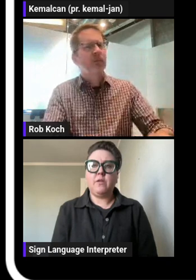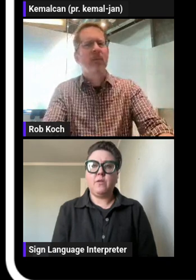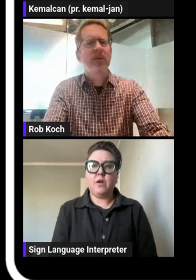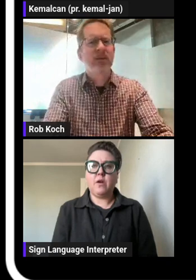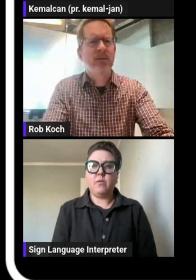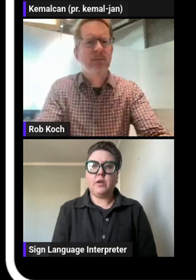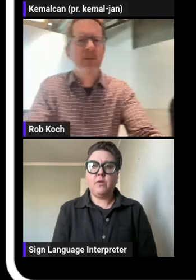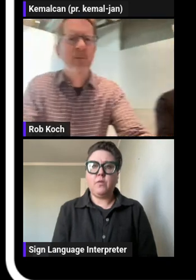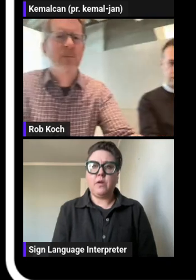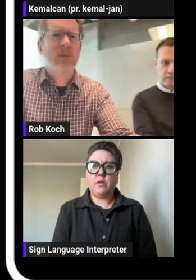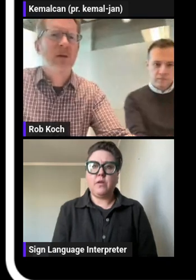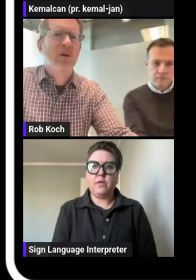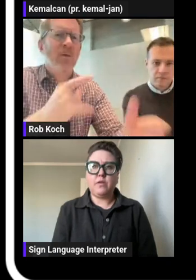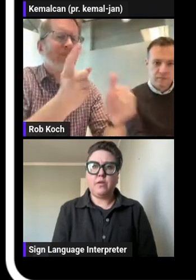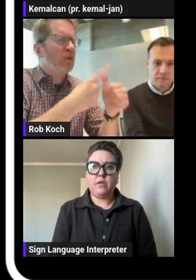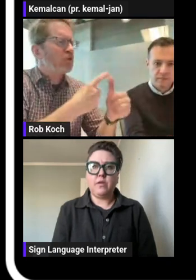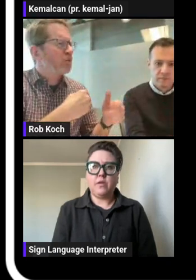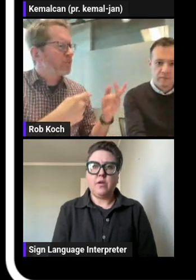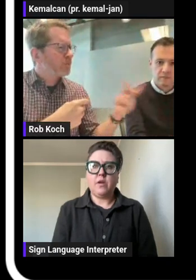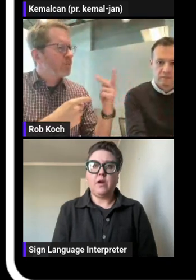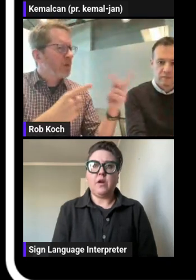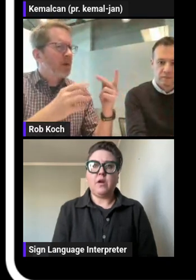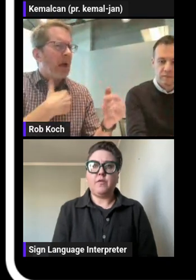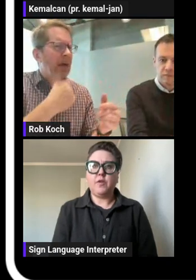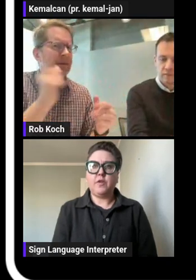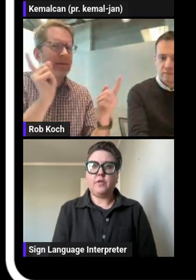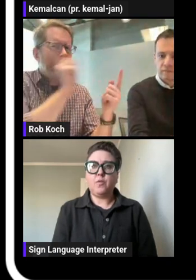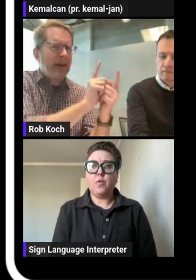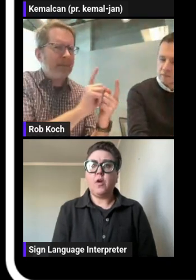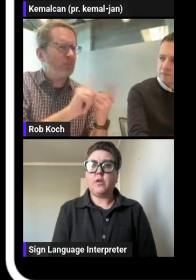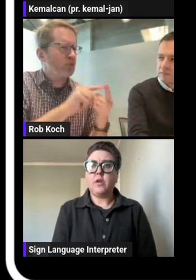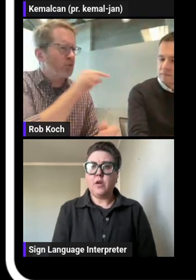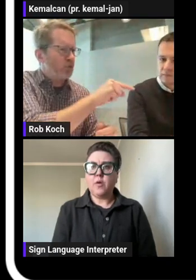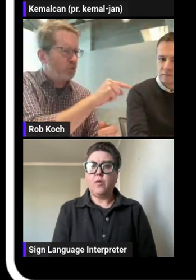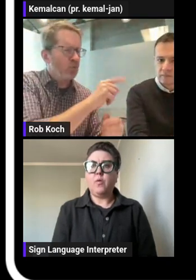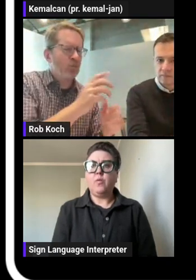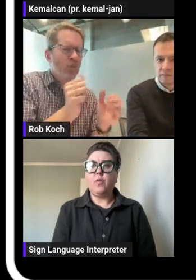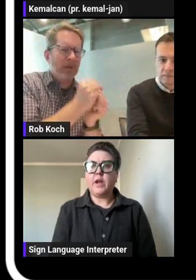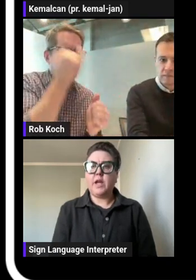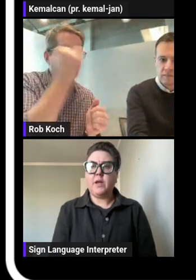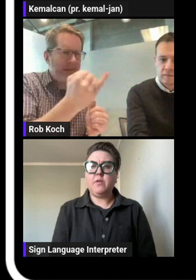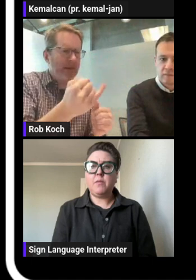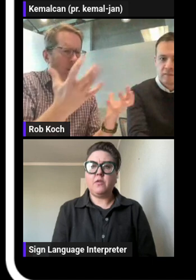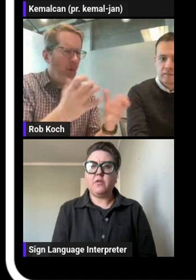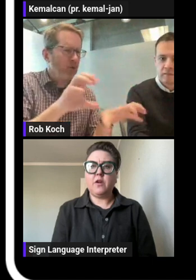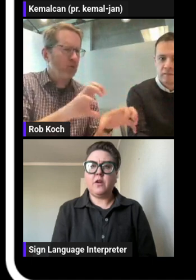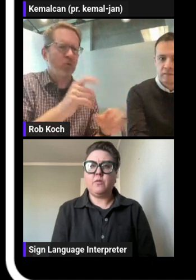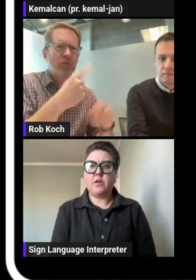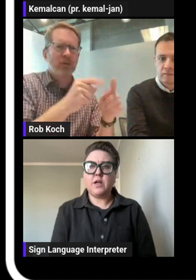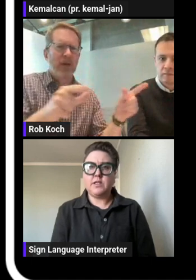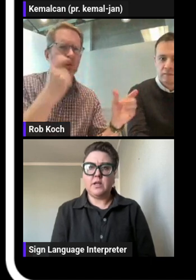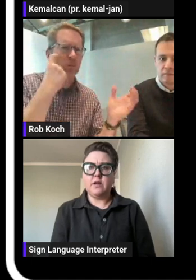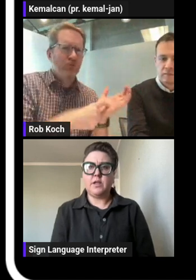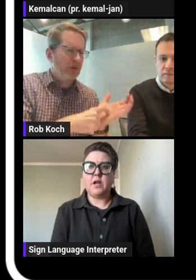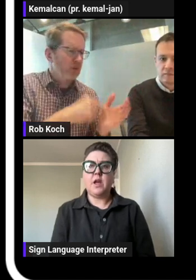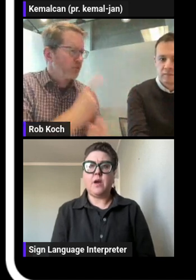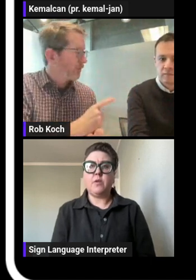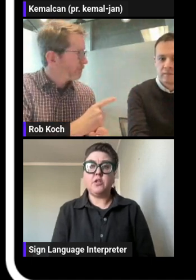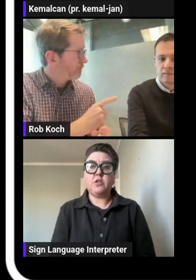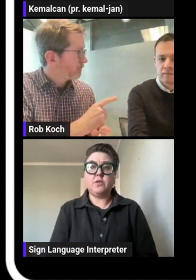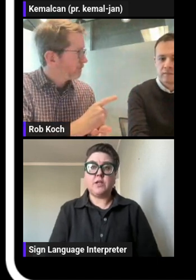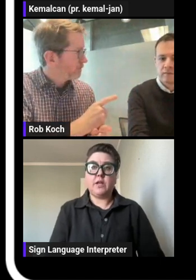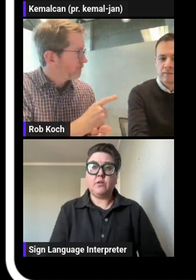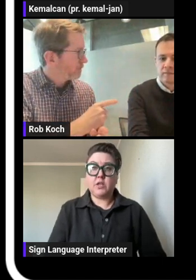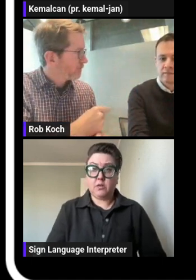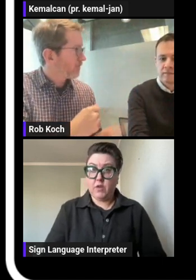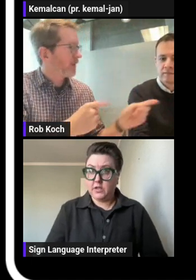started out working with, first, I came to Kemalcan with an idea of saying, hey, I